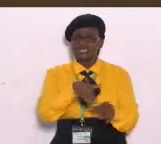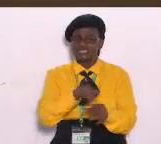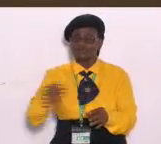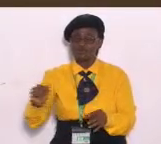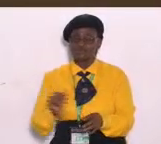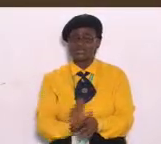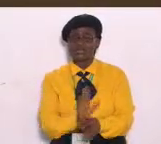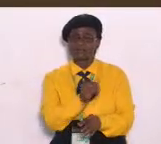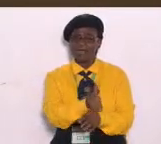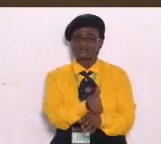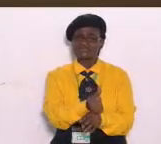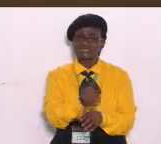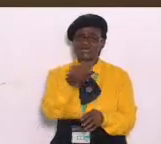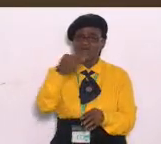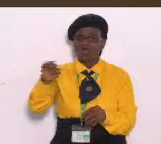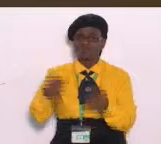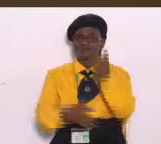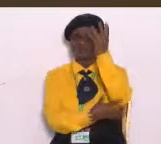poverty.